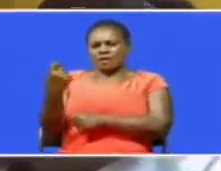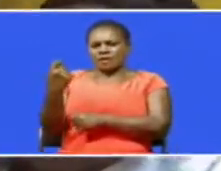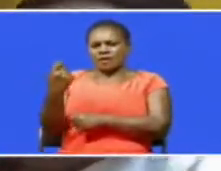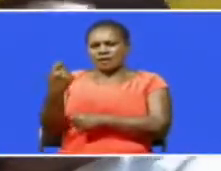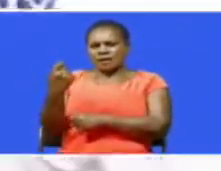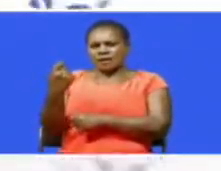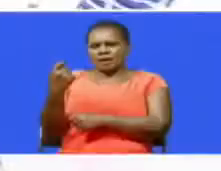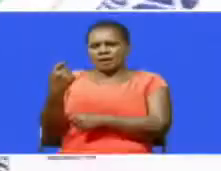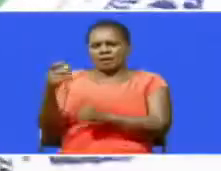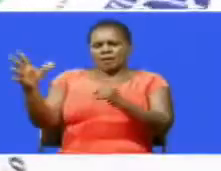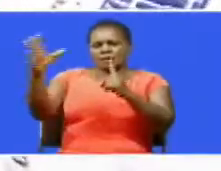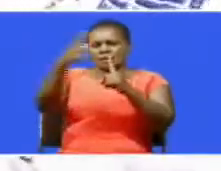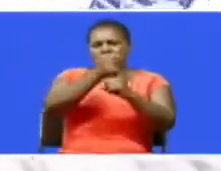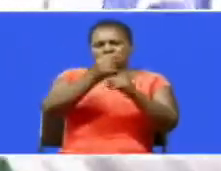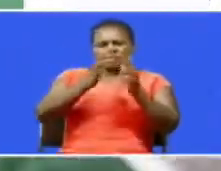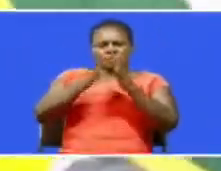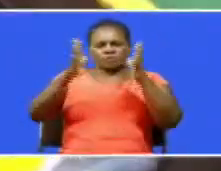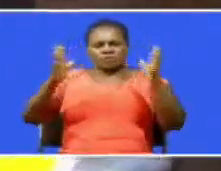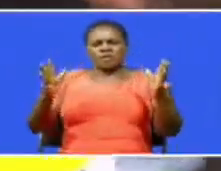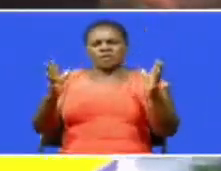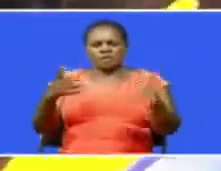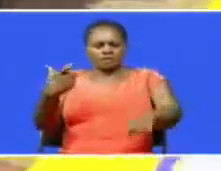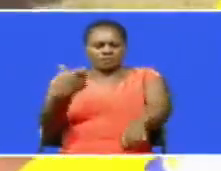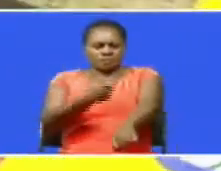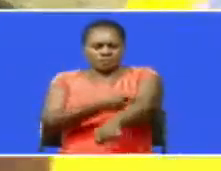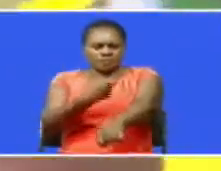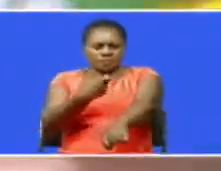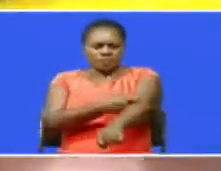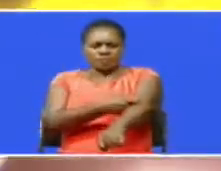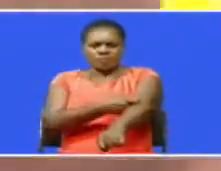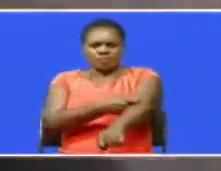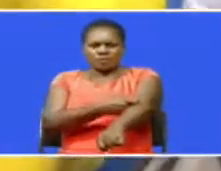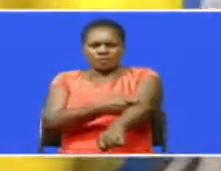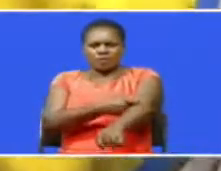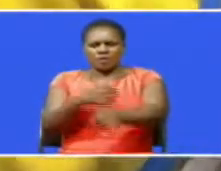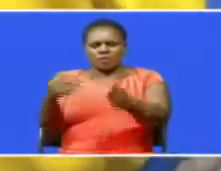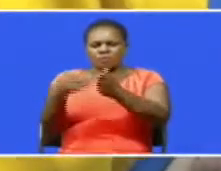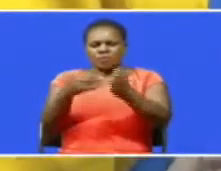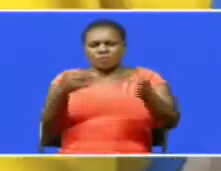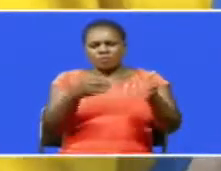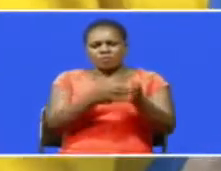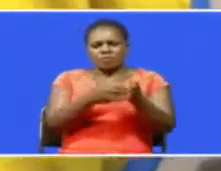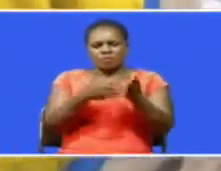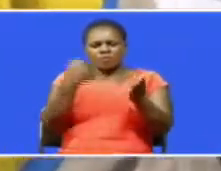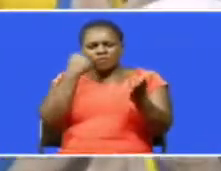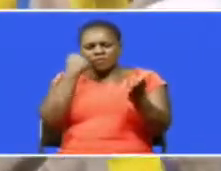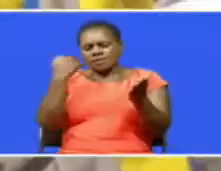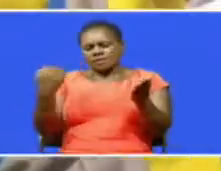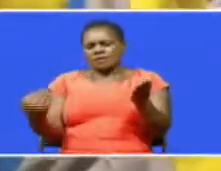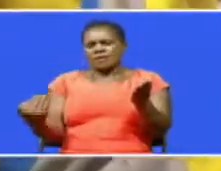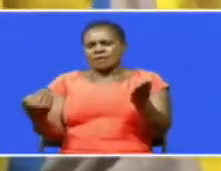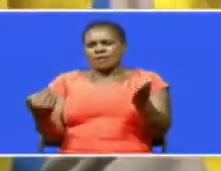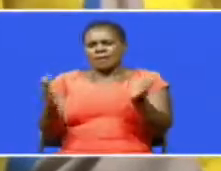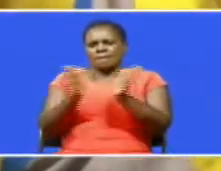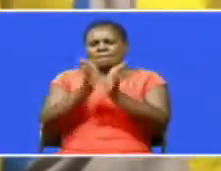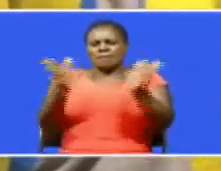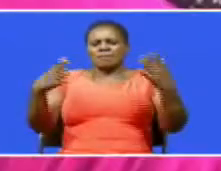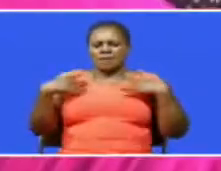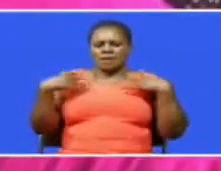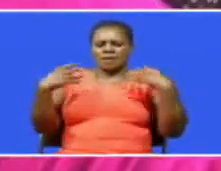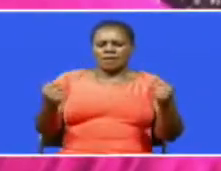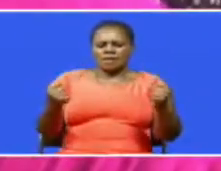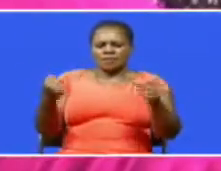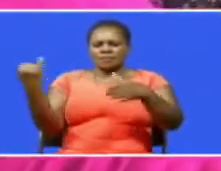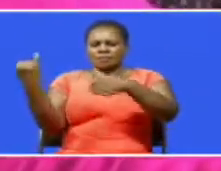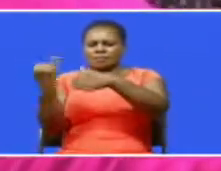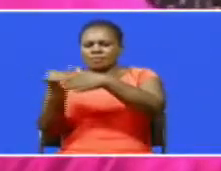made significant progress when it comes to immunization coverage of preventable childhood diseases. The public health